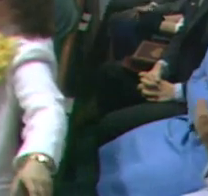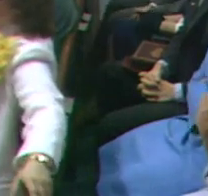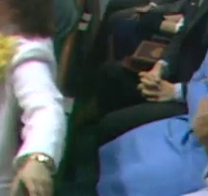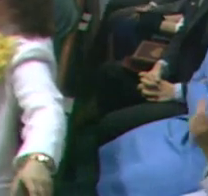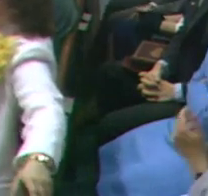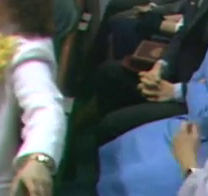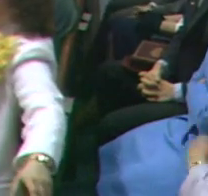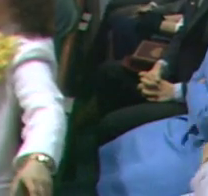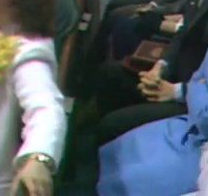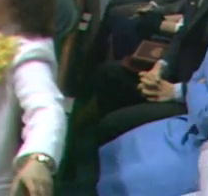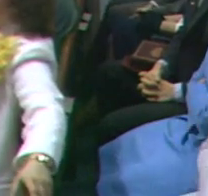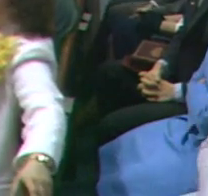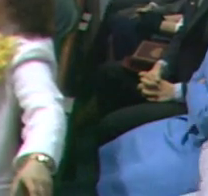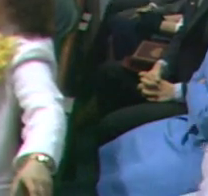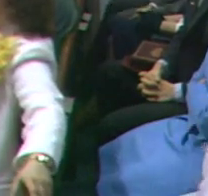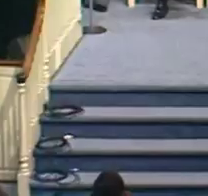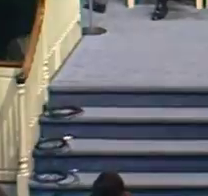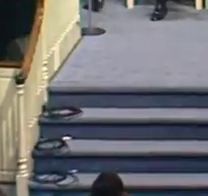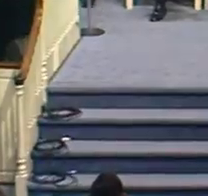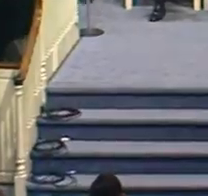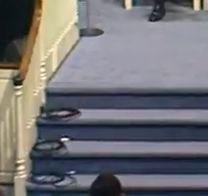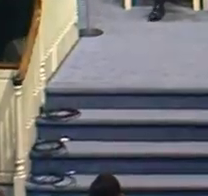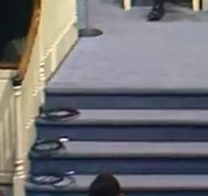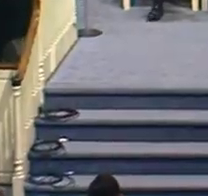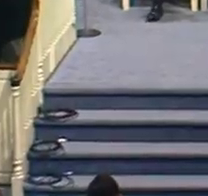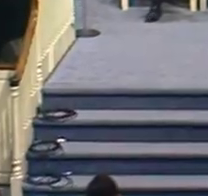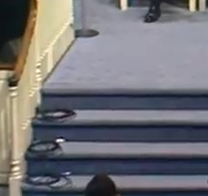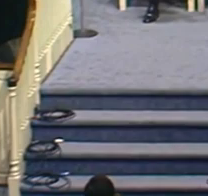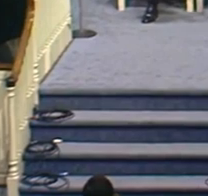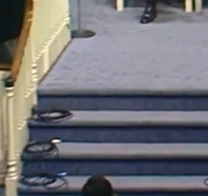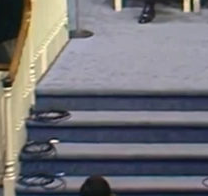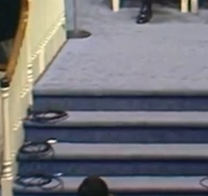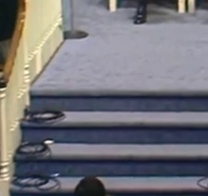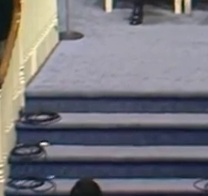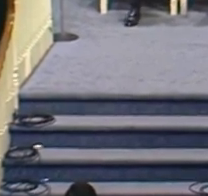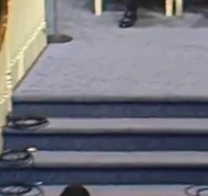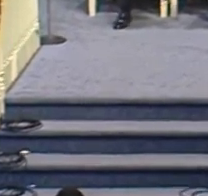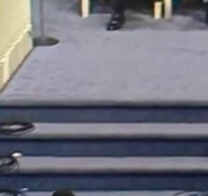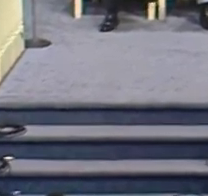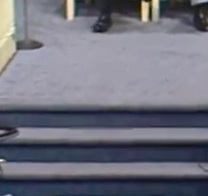How beautiful. So beautiful.